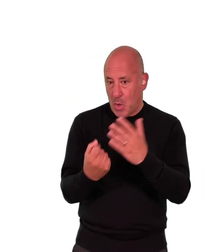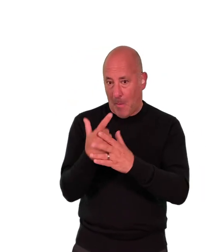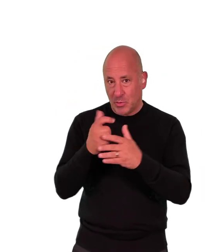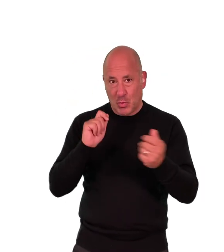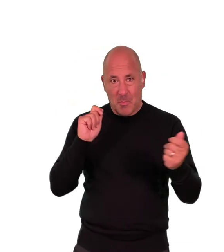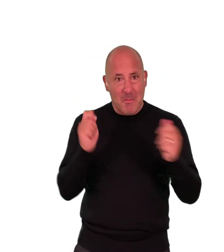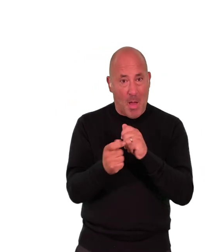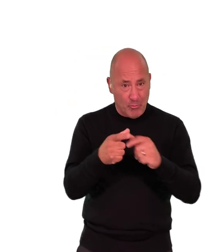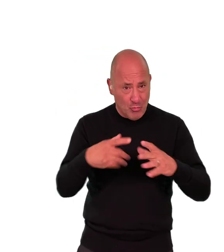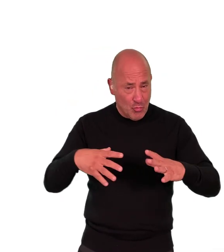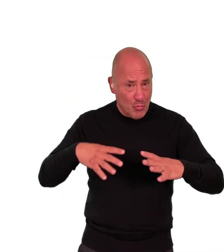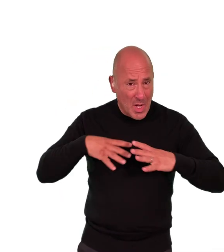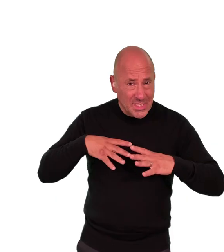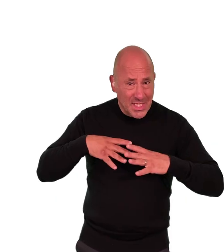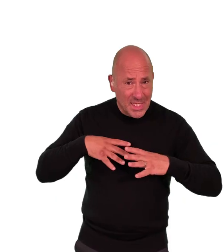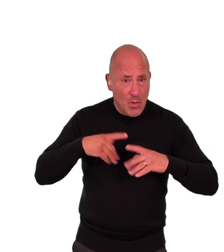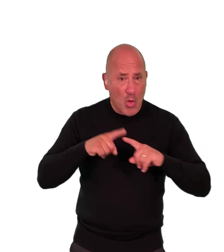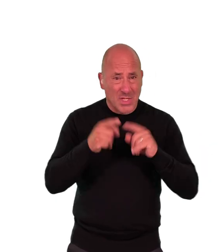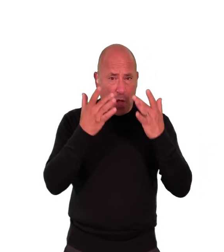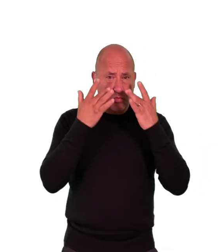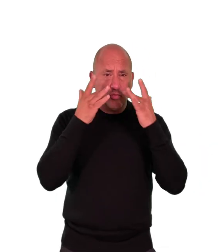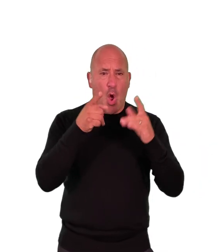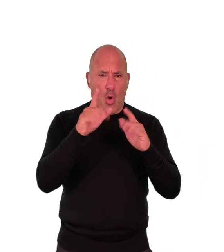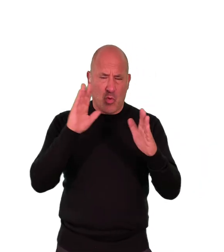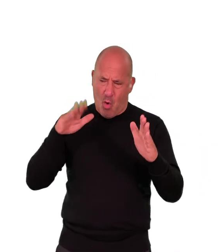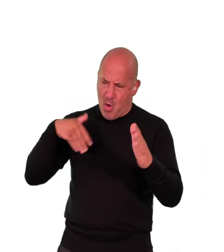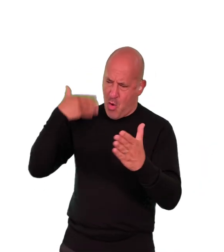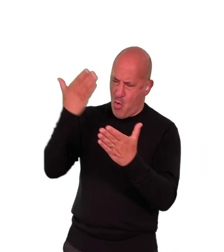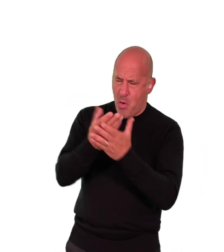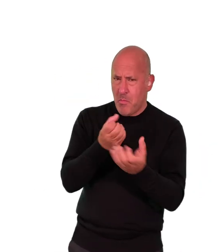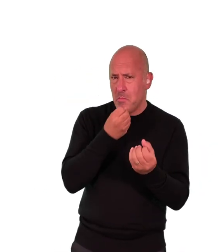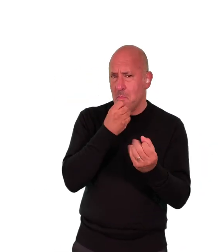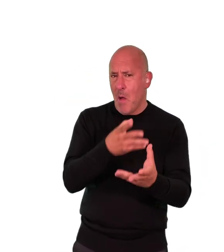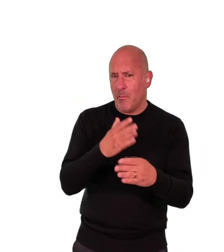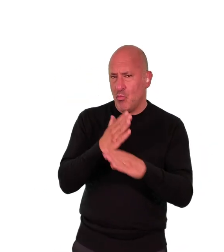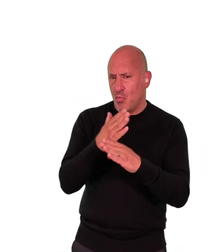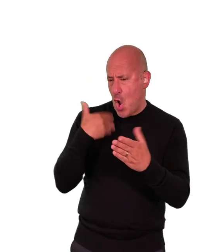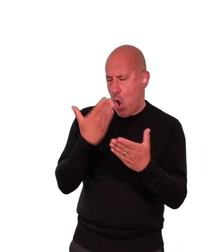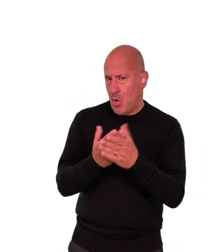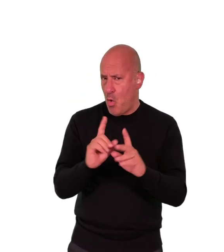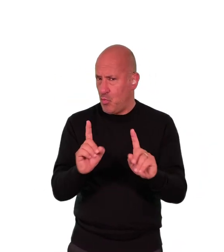opportunity and whether you can demonstrate a clear track record.